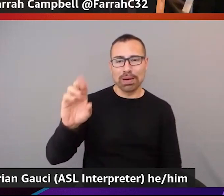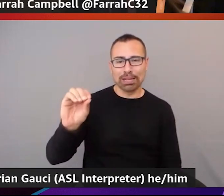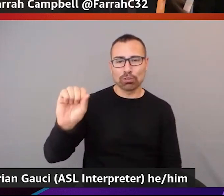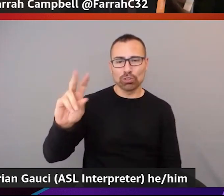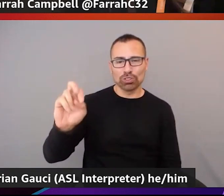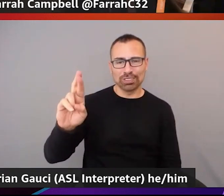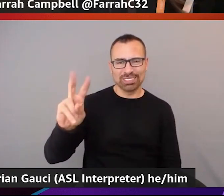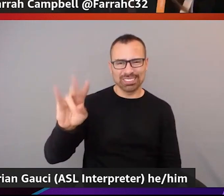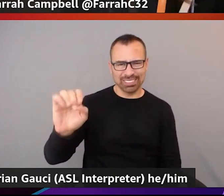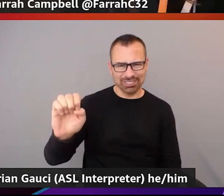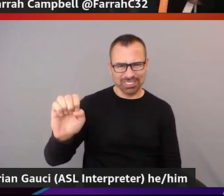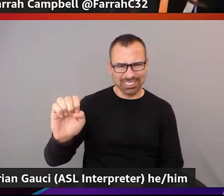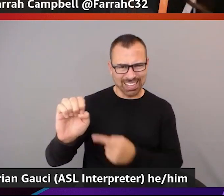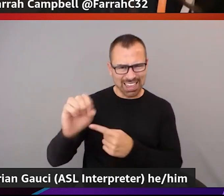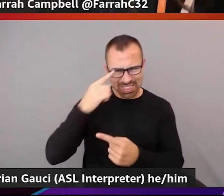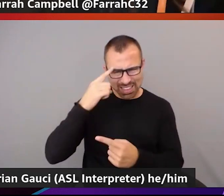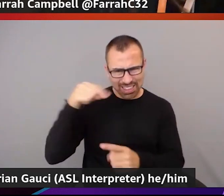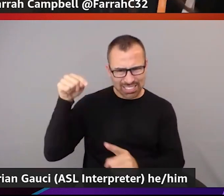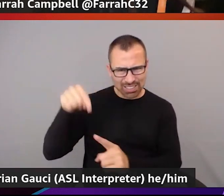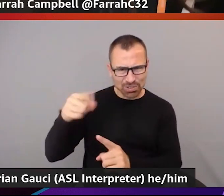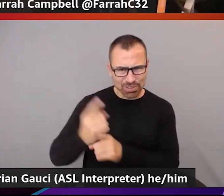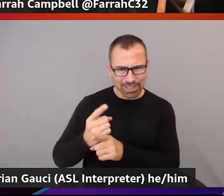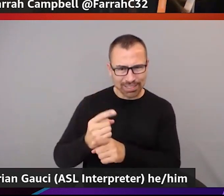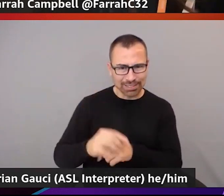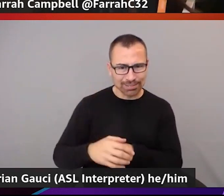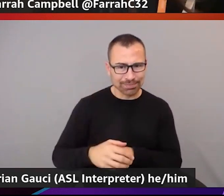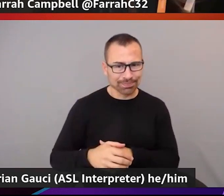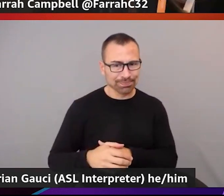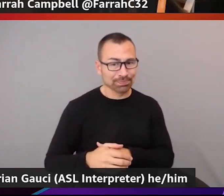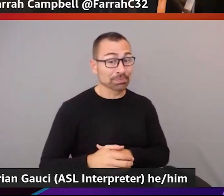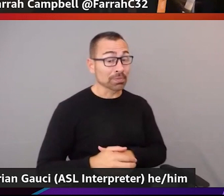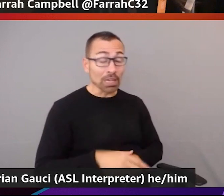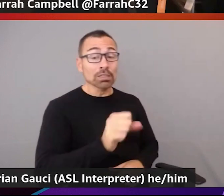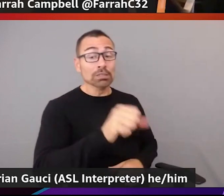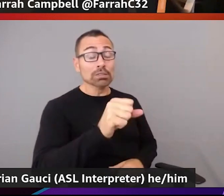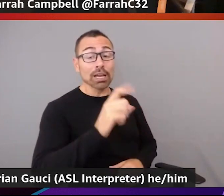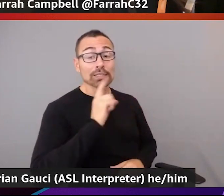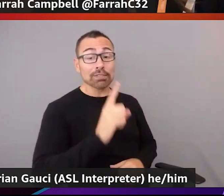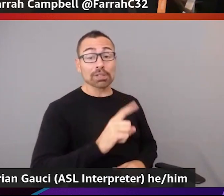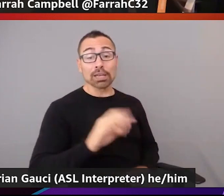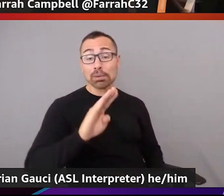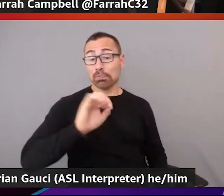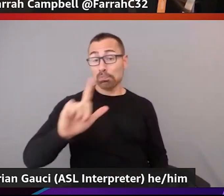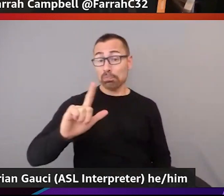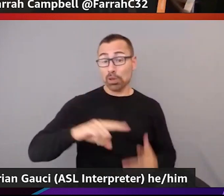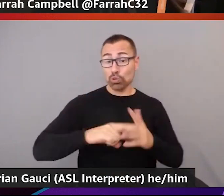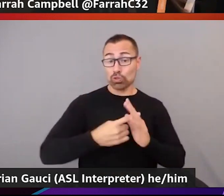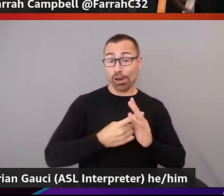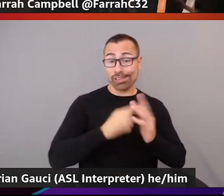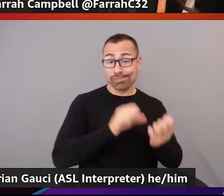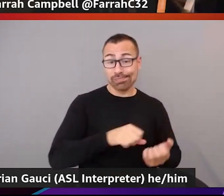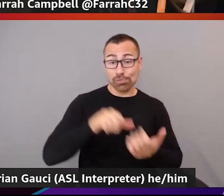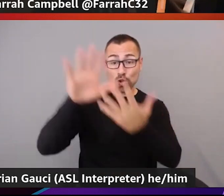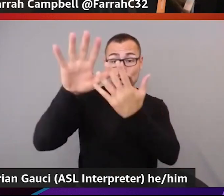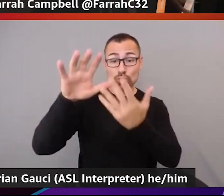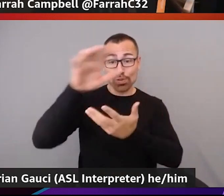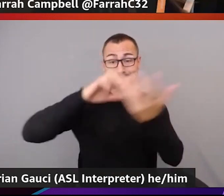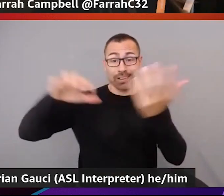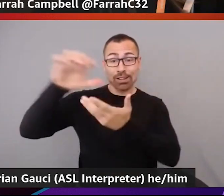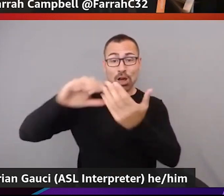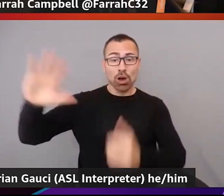right? Yeah, definitely. So yeah, Bill started its journey to the cloud late